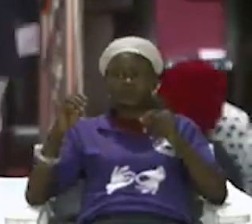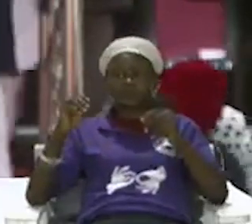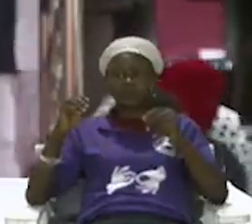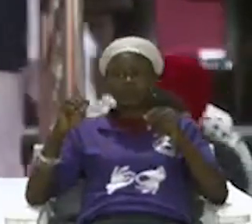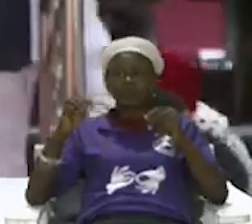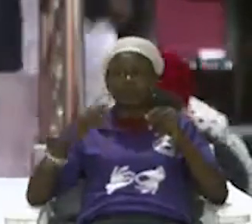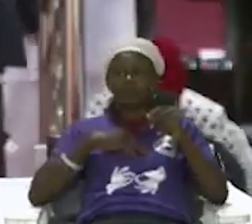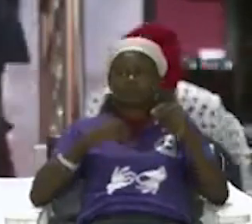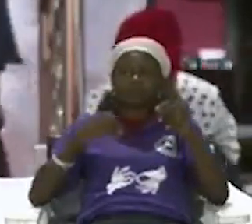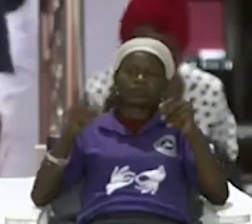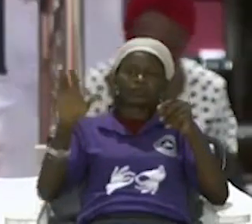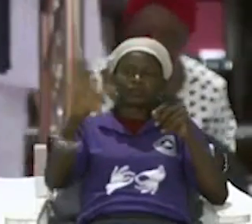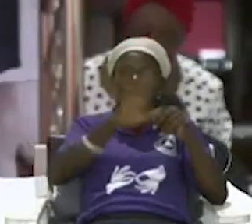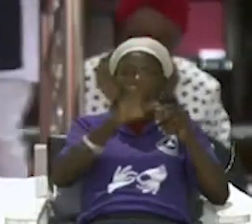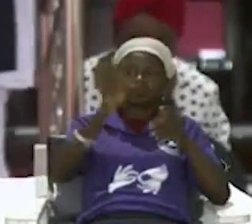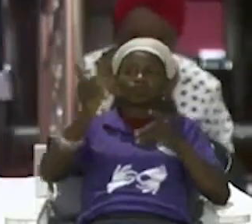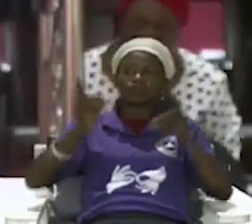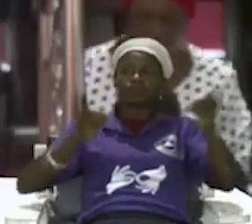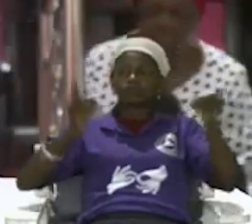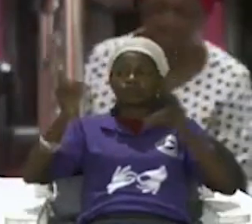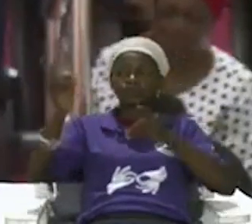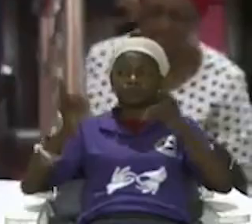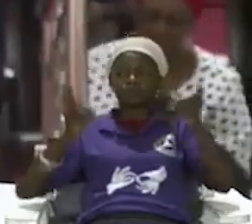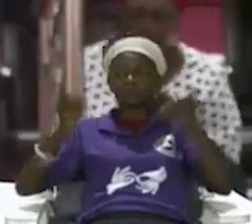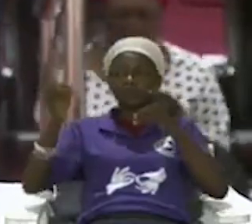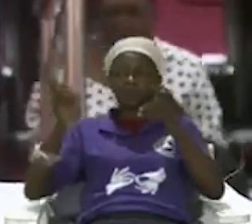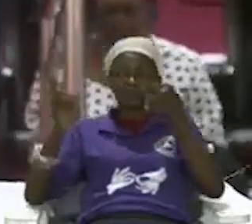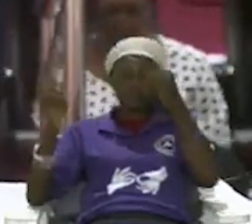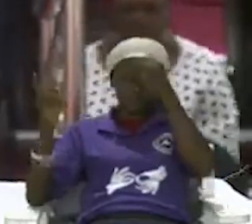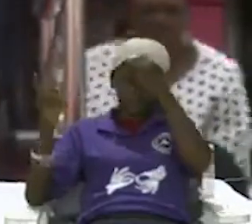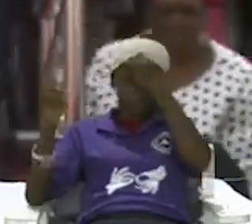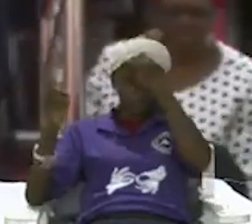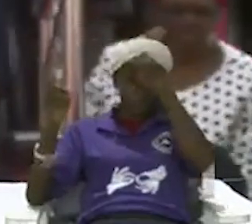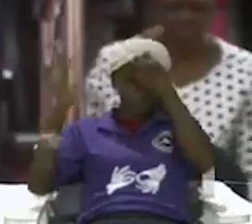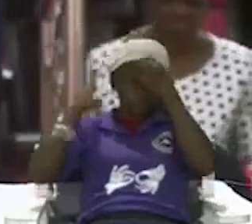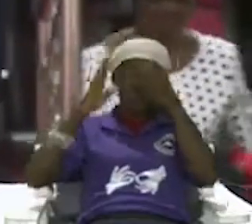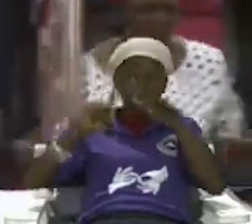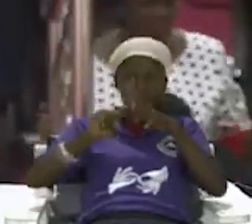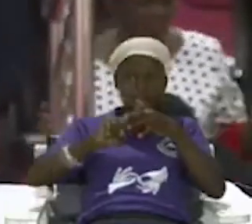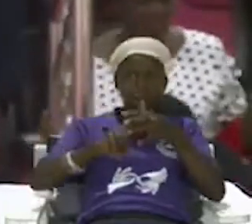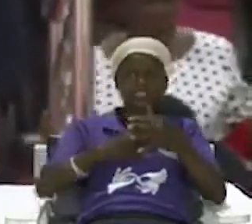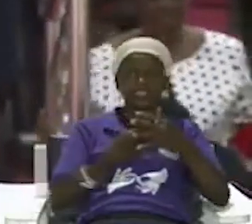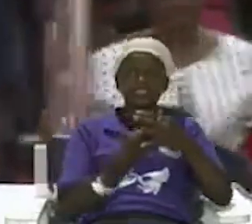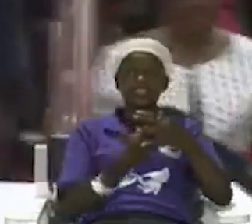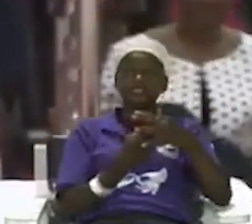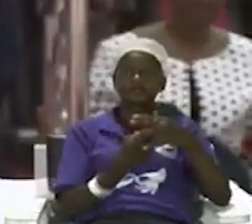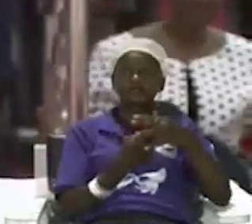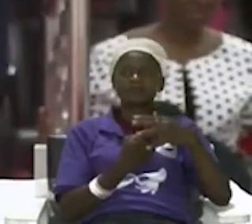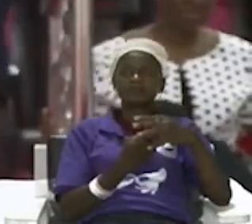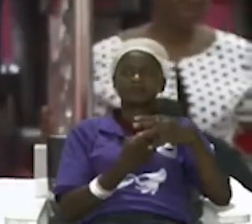and your dominion will begin.